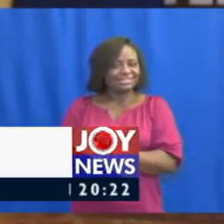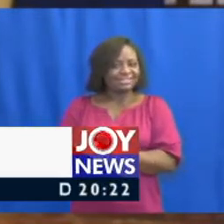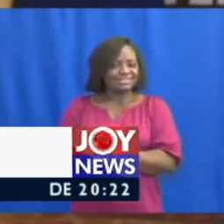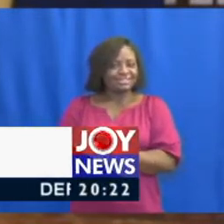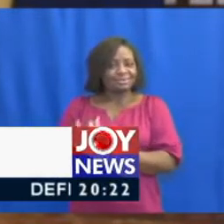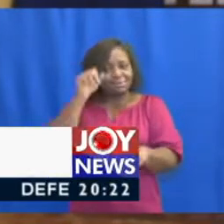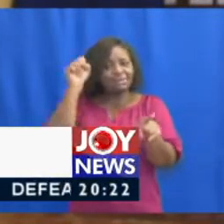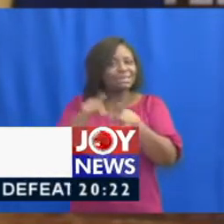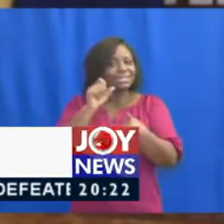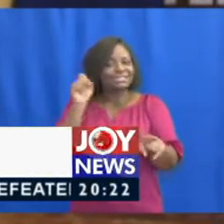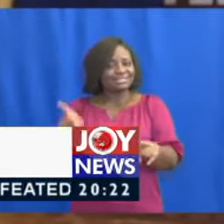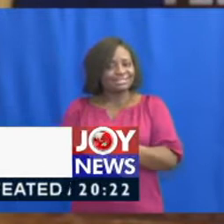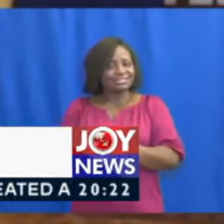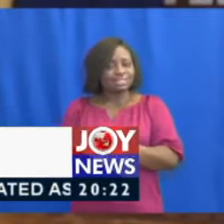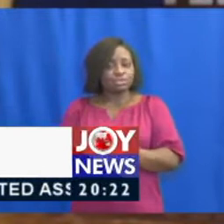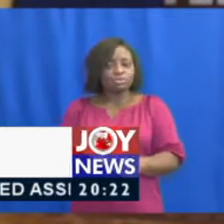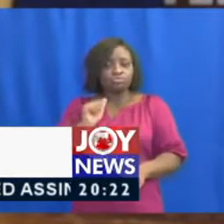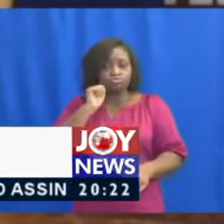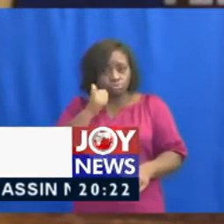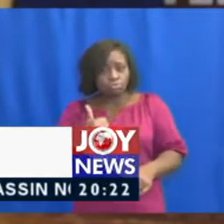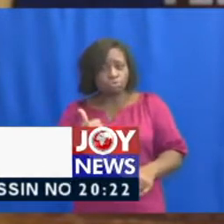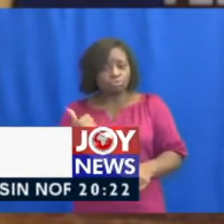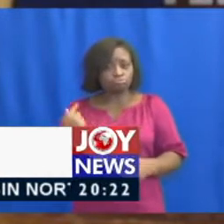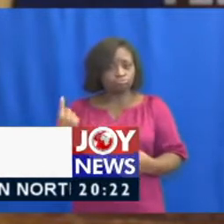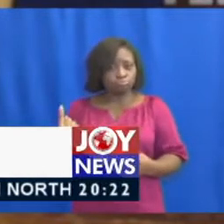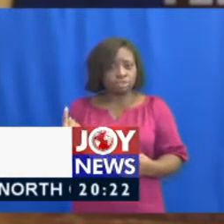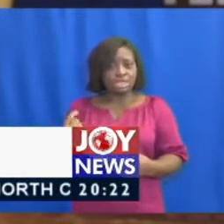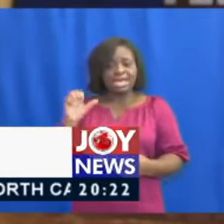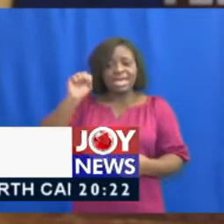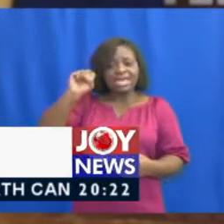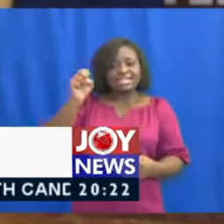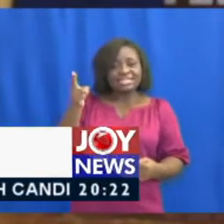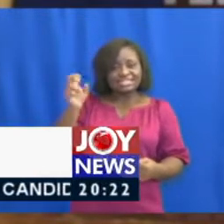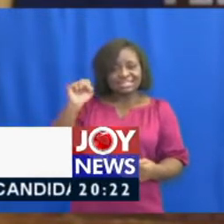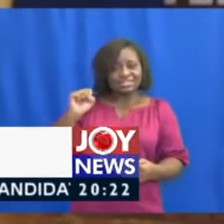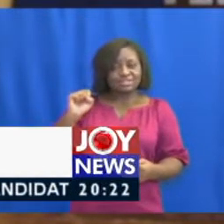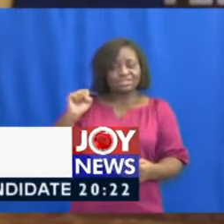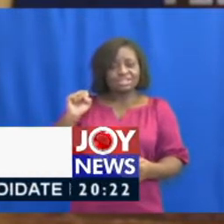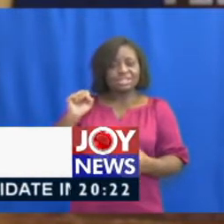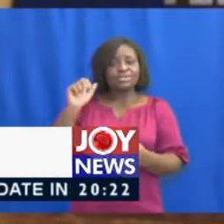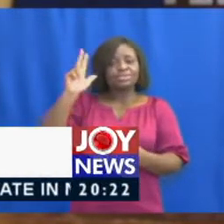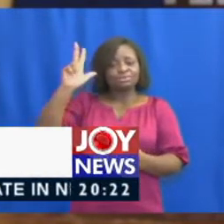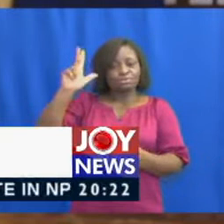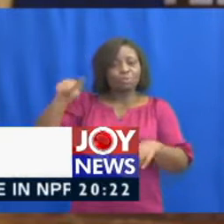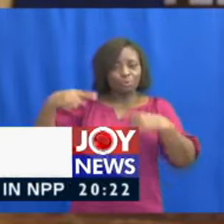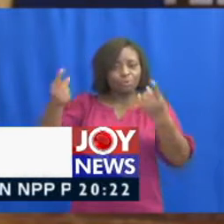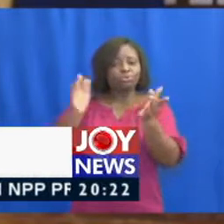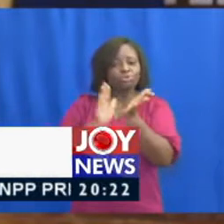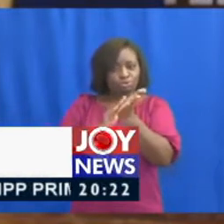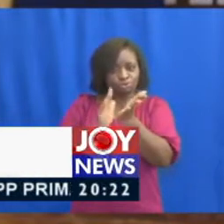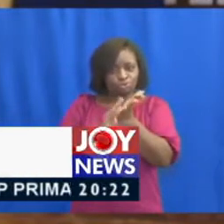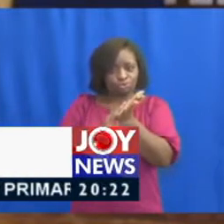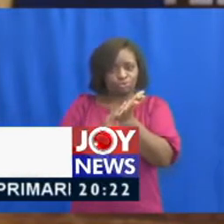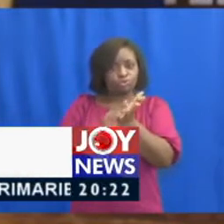And you know, if you're at Sneko, SHS 3-4, Besa Aku School,